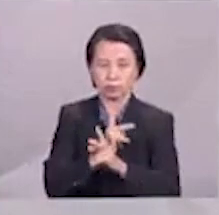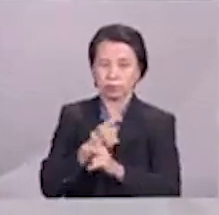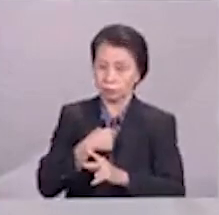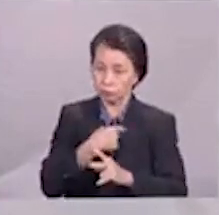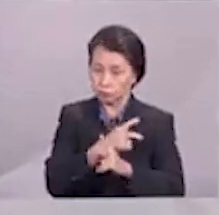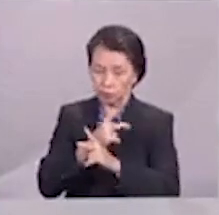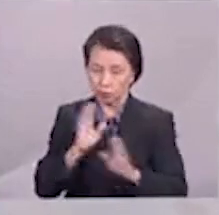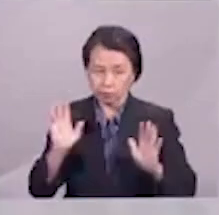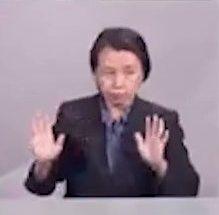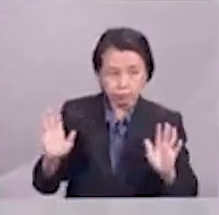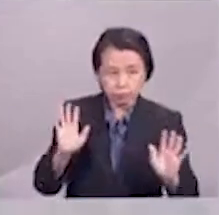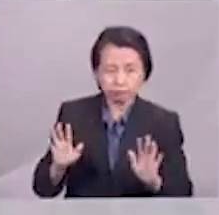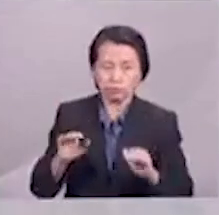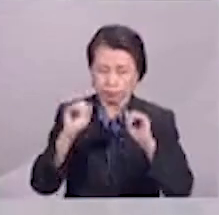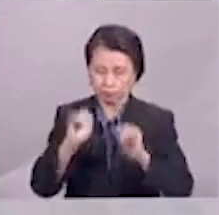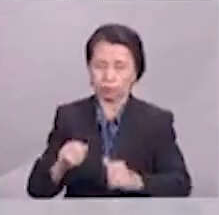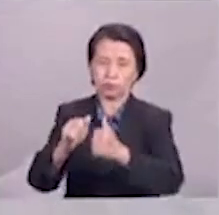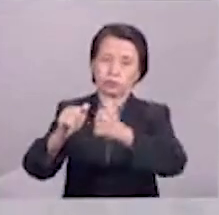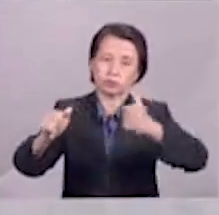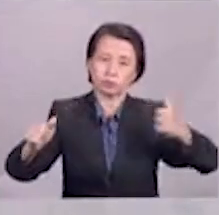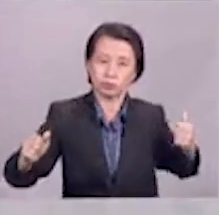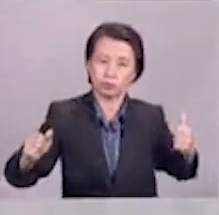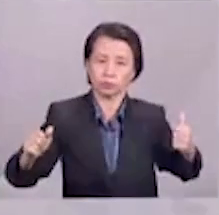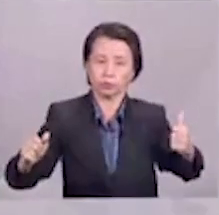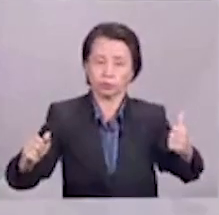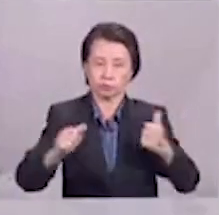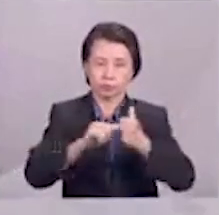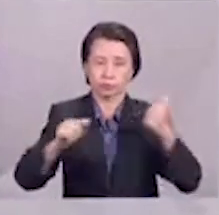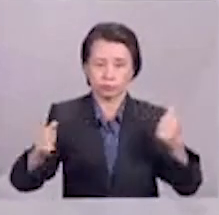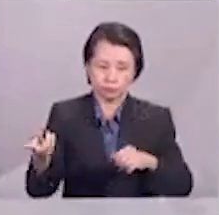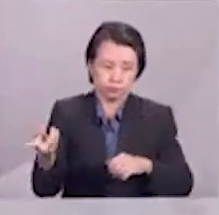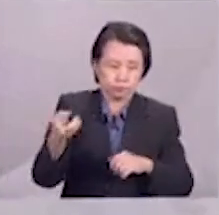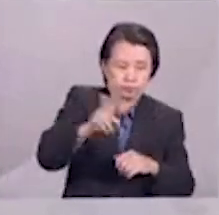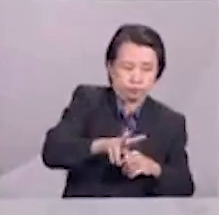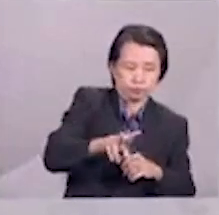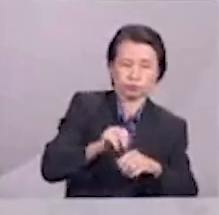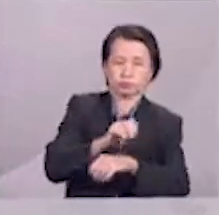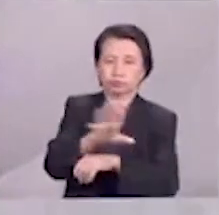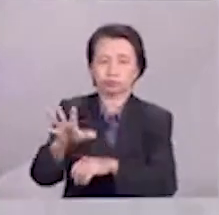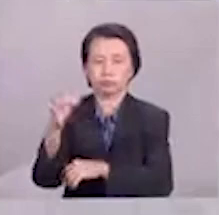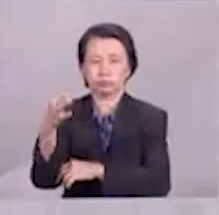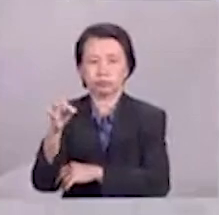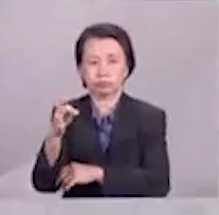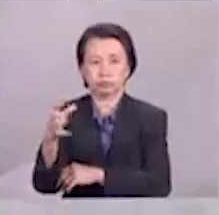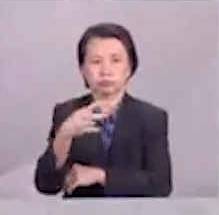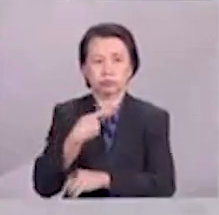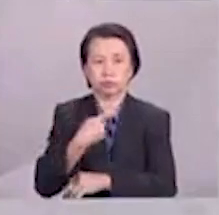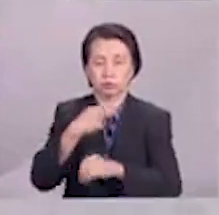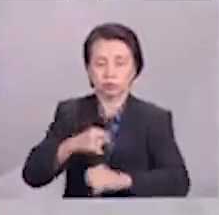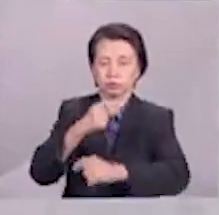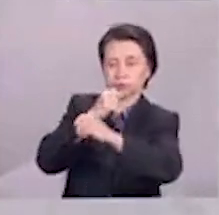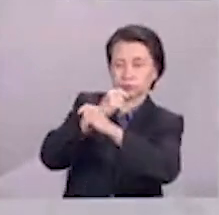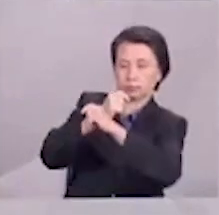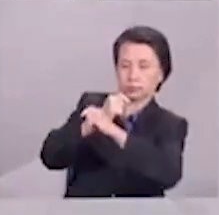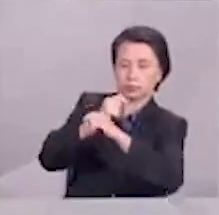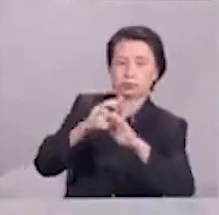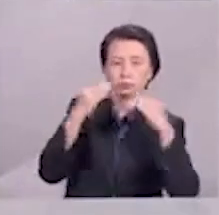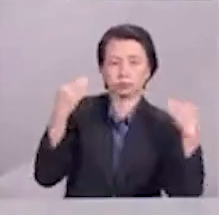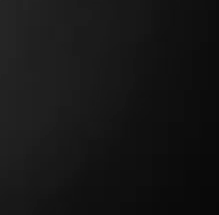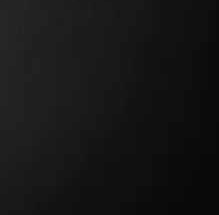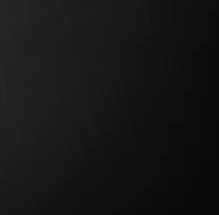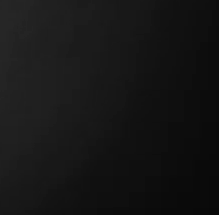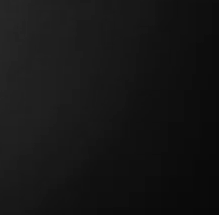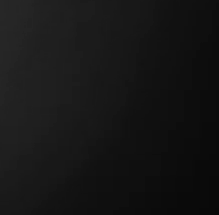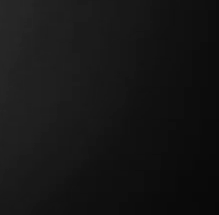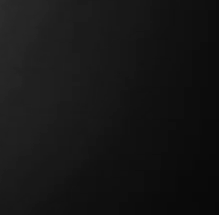I'm sure that we can prevent the transmission of COVID-19, and we can protect our family members.